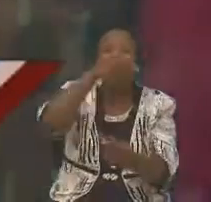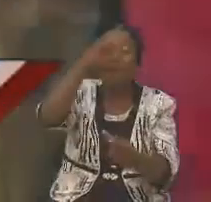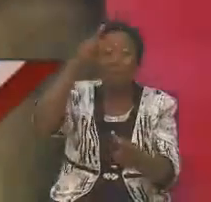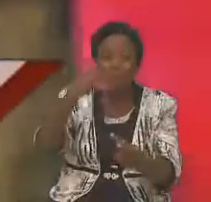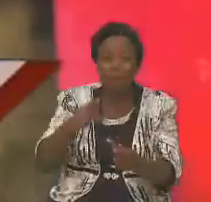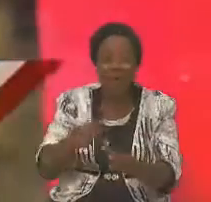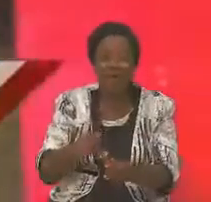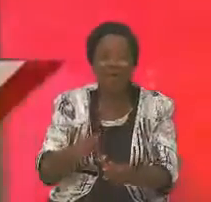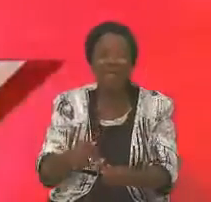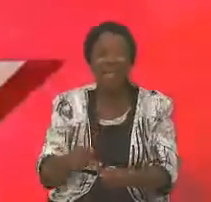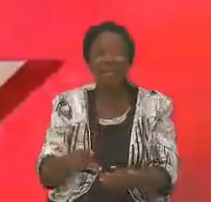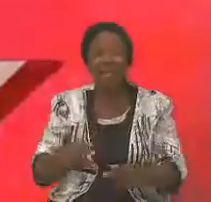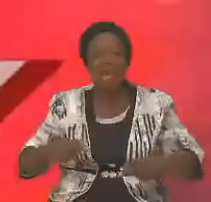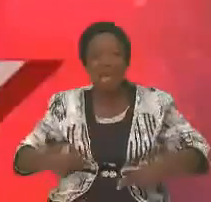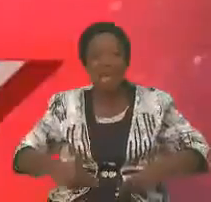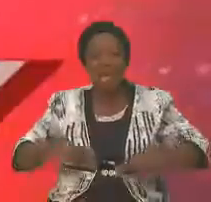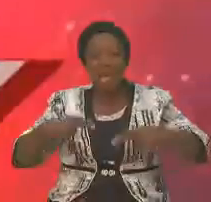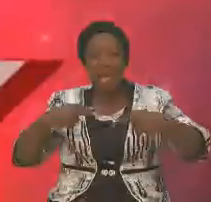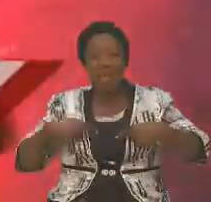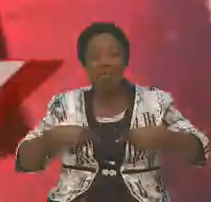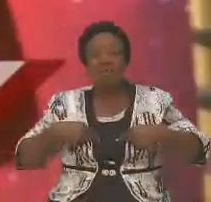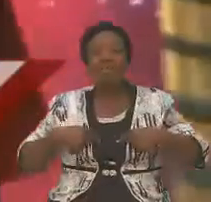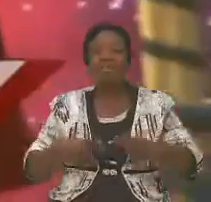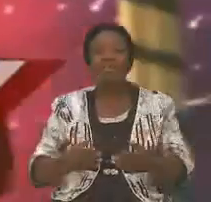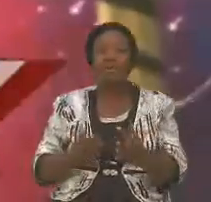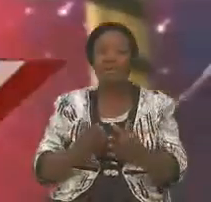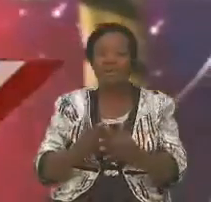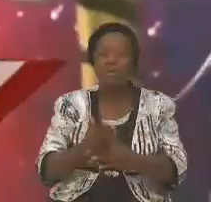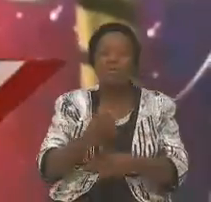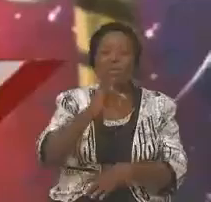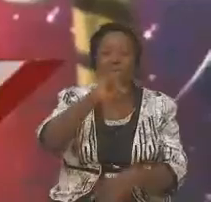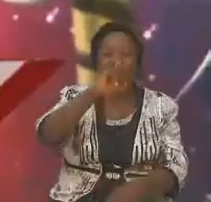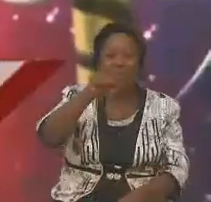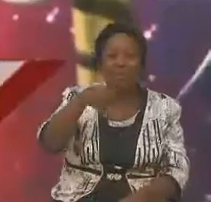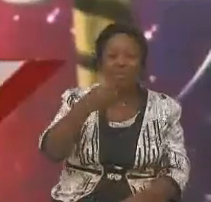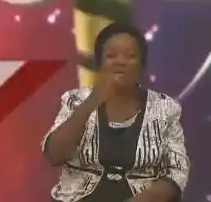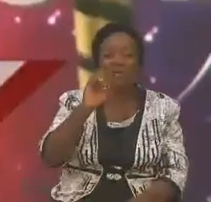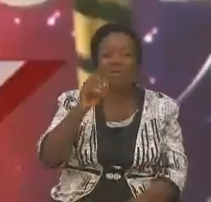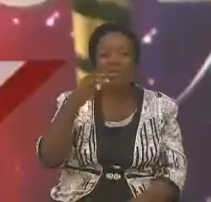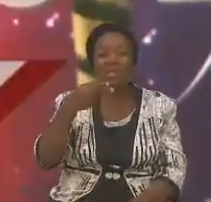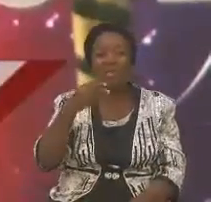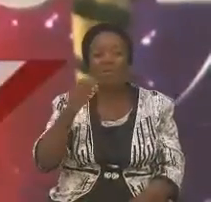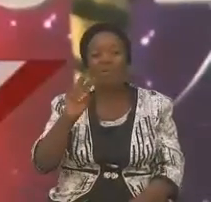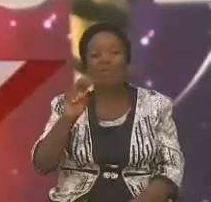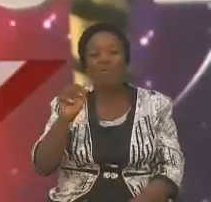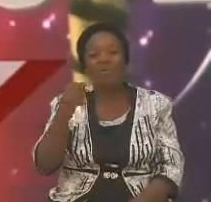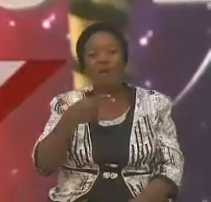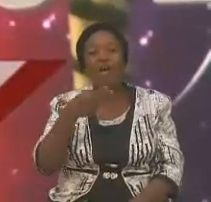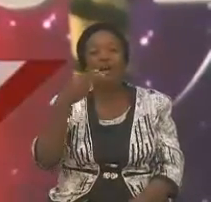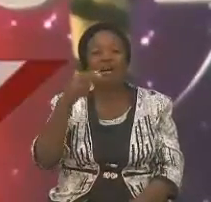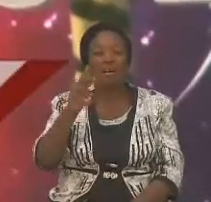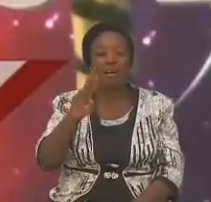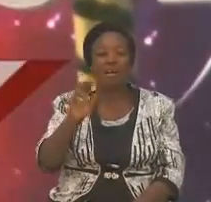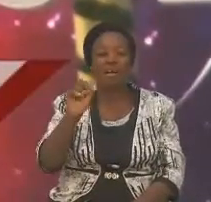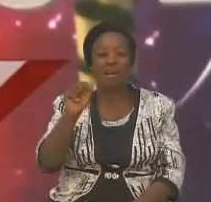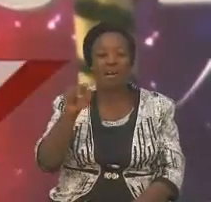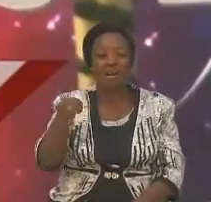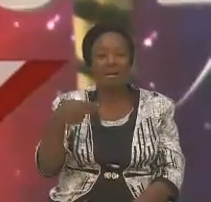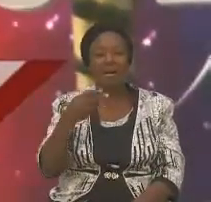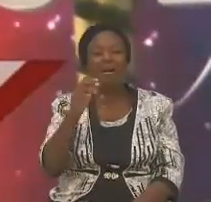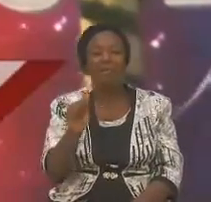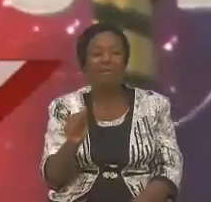we have perfect health through Jehovah Rapha. It's in Exodus chapter